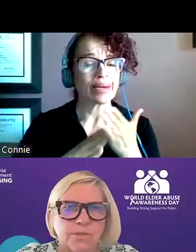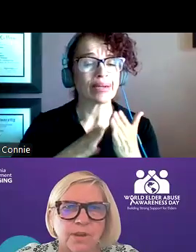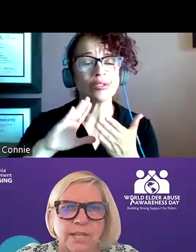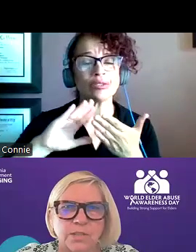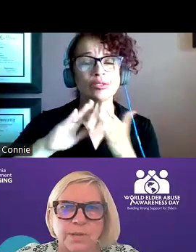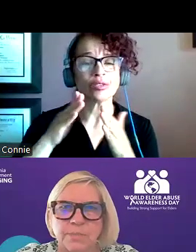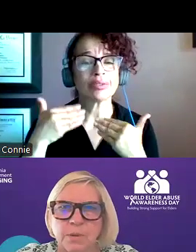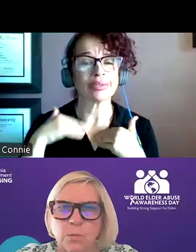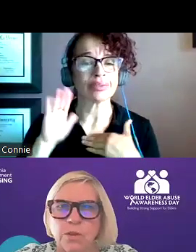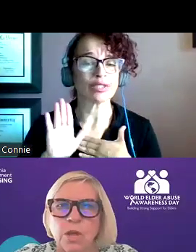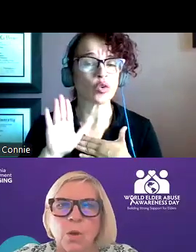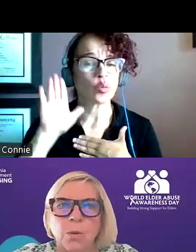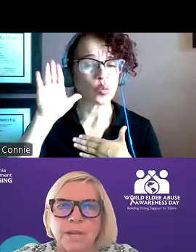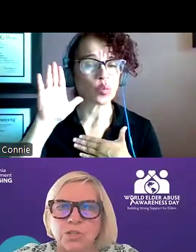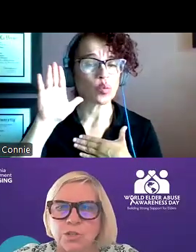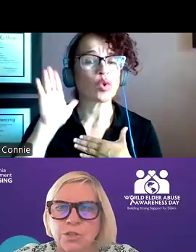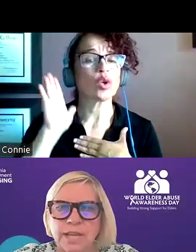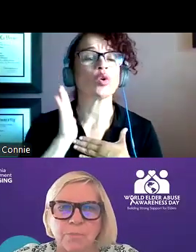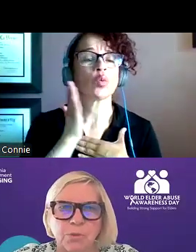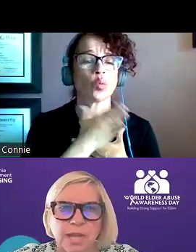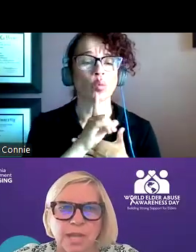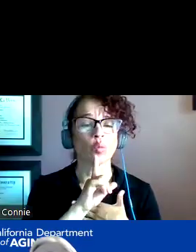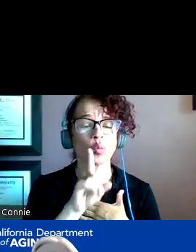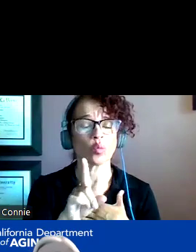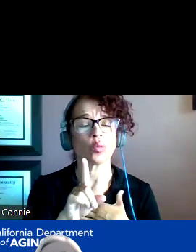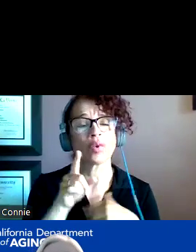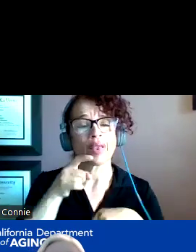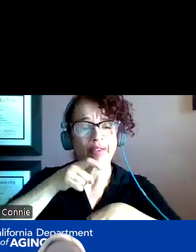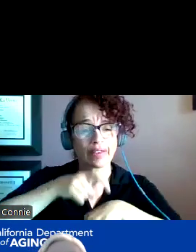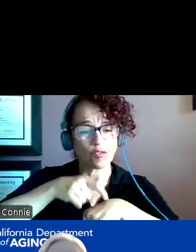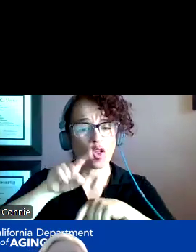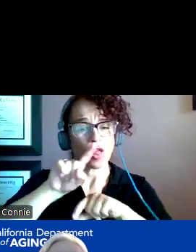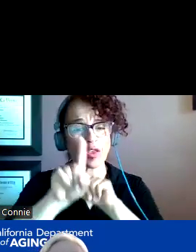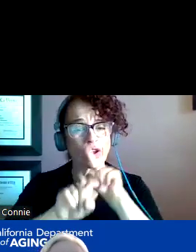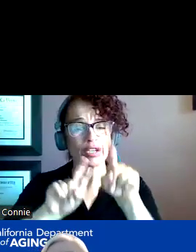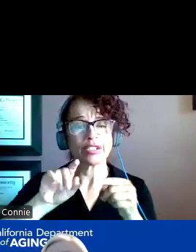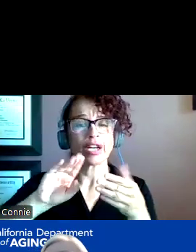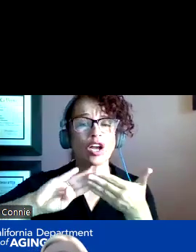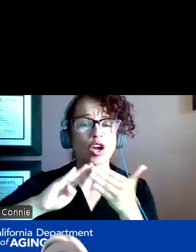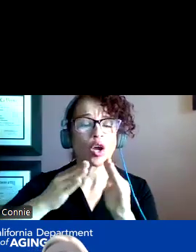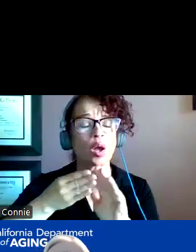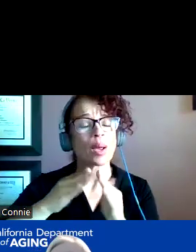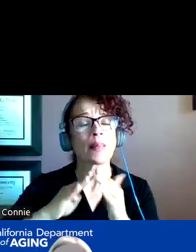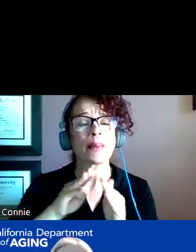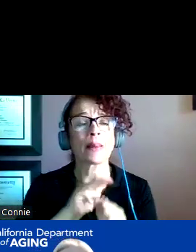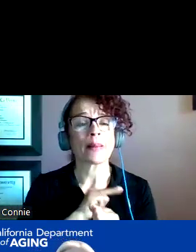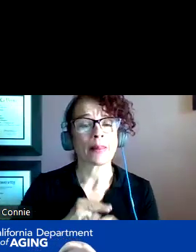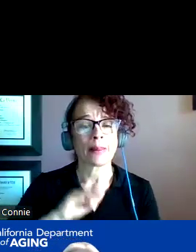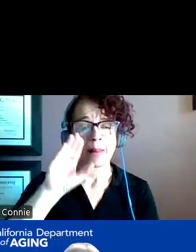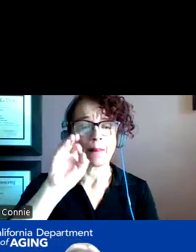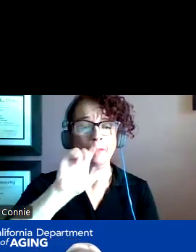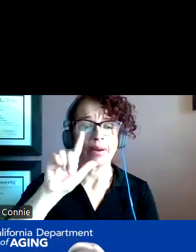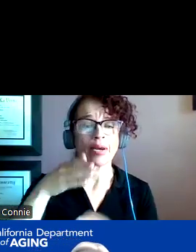members do have their hands raised, but we'll make sure there's ample time for those questions from committee members after Carol takes public